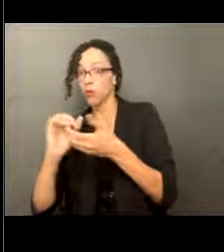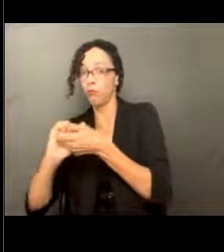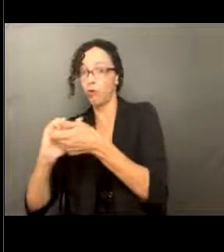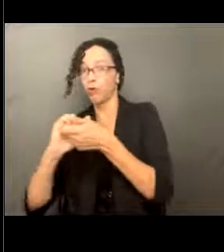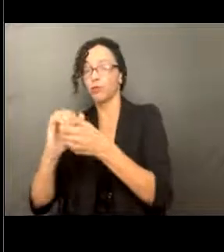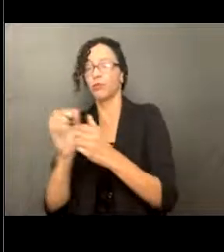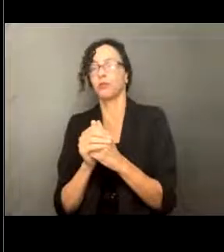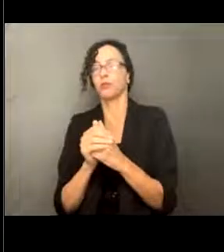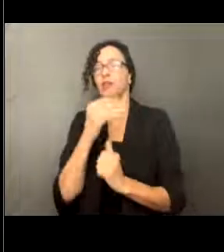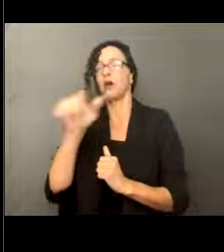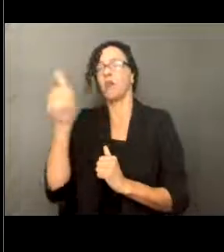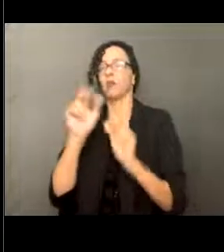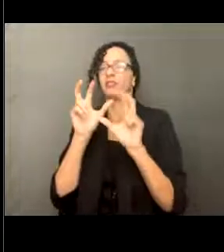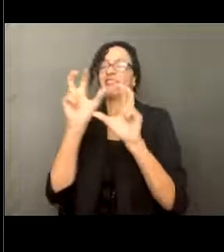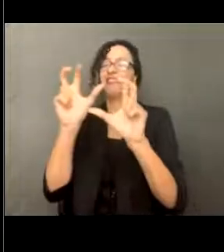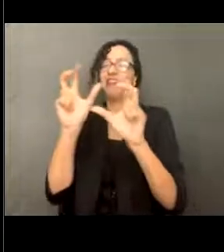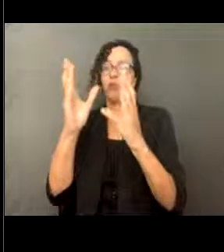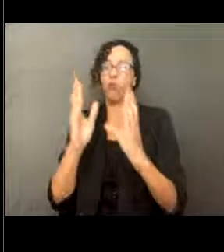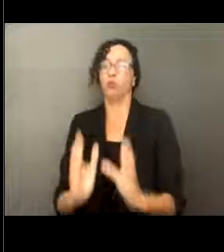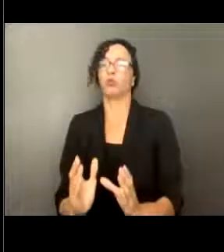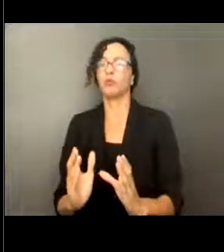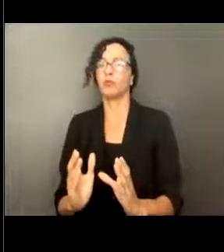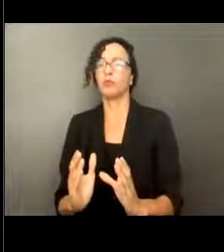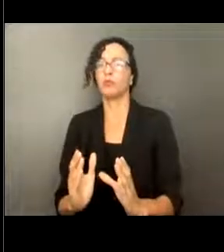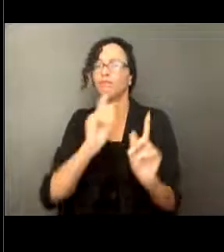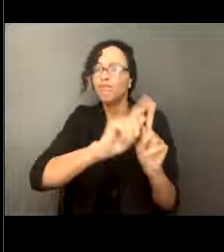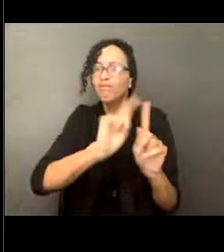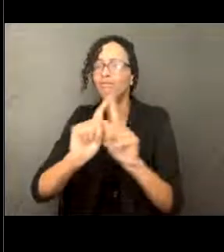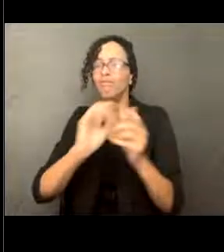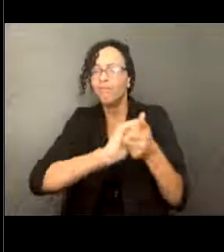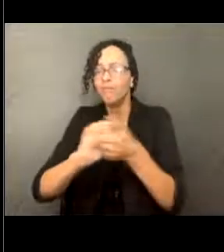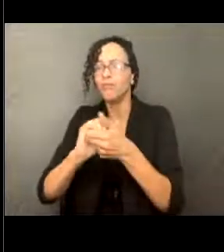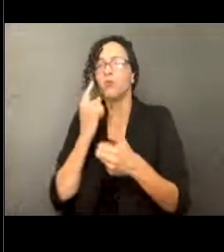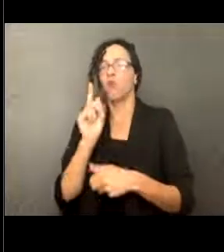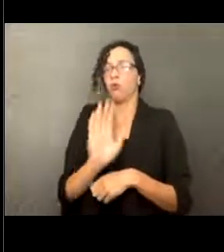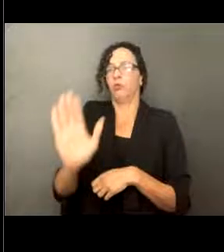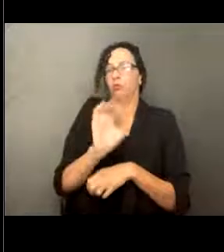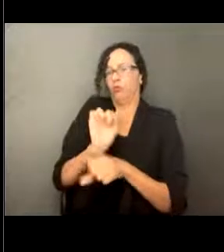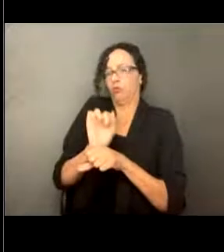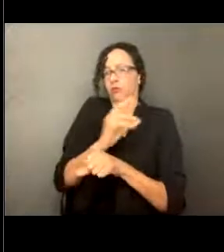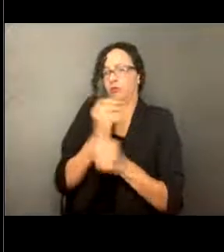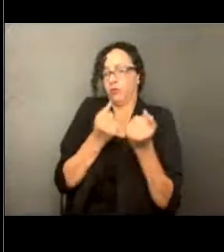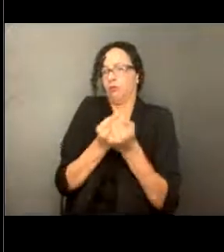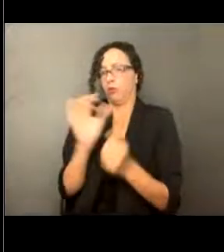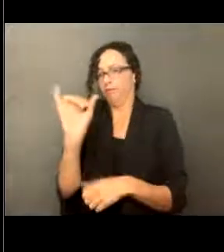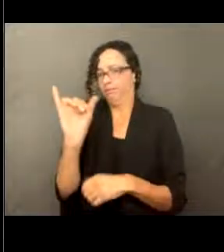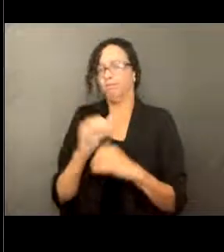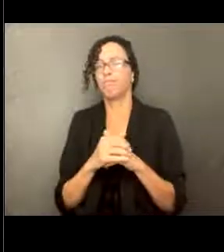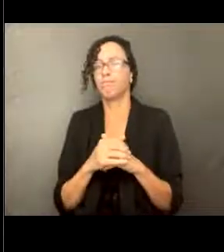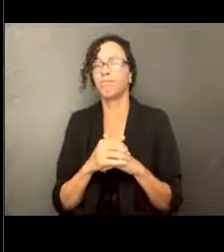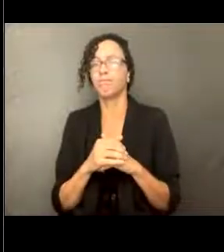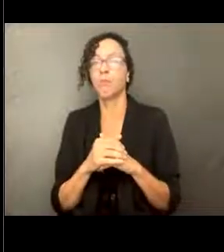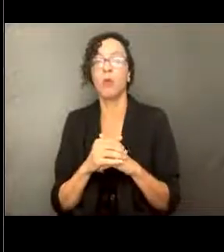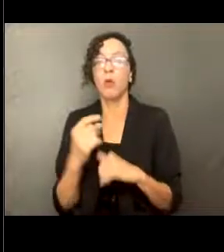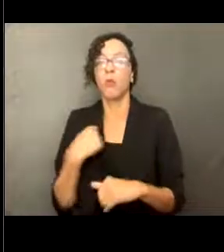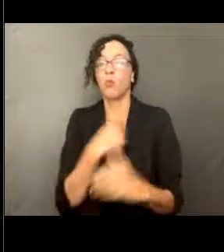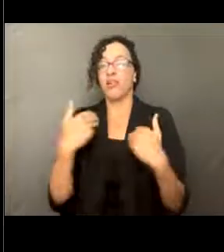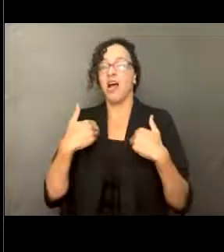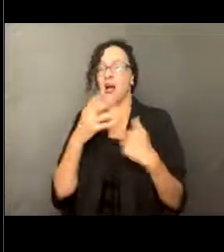other stakeholders, NGO partners, for their work and their support as well. We've had rural